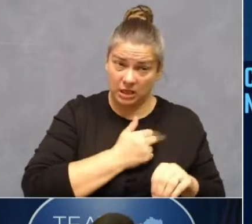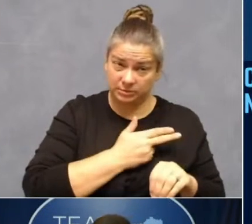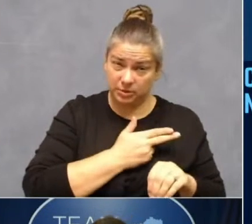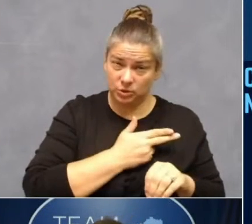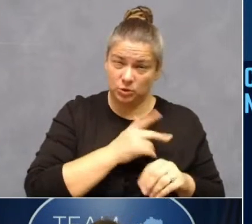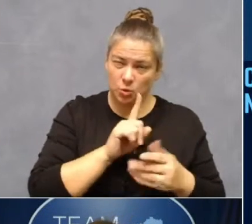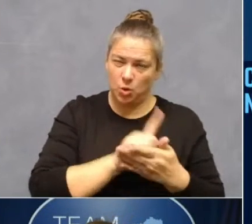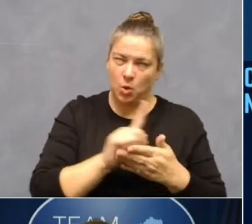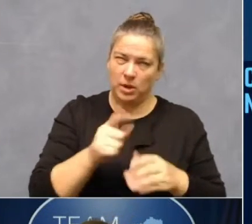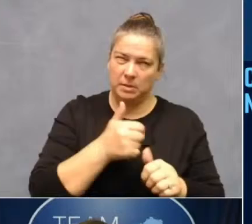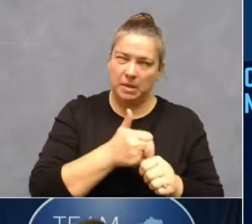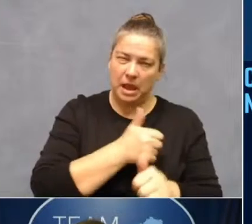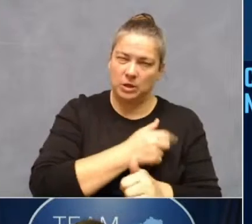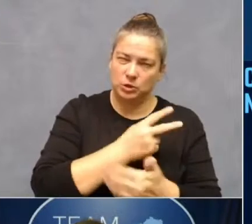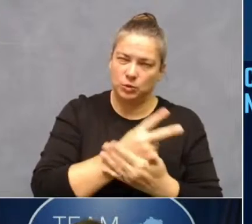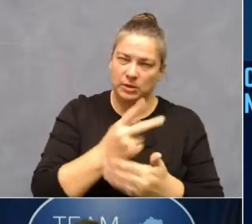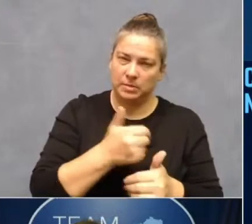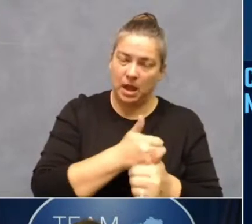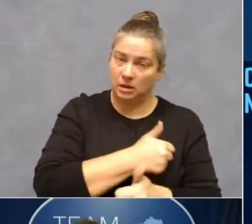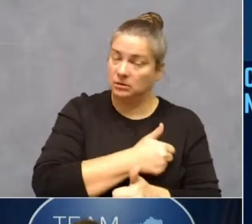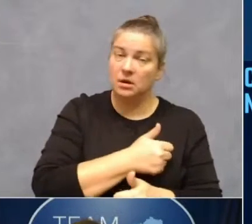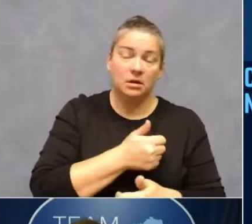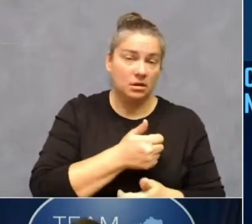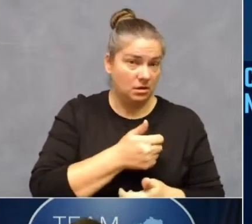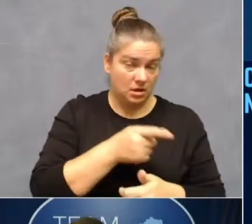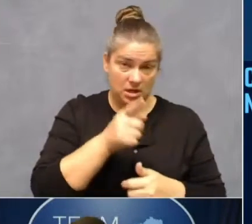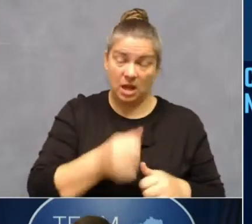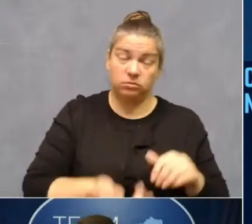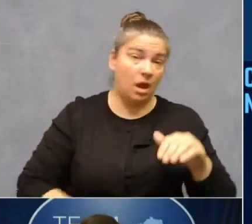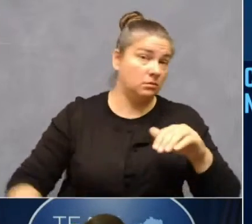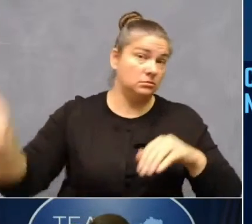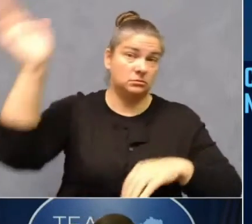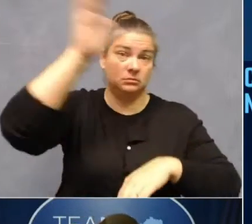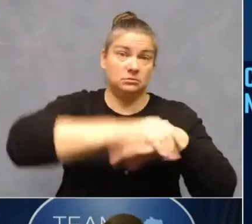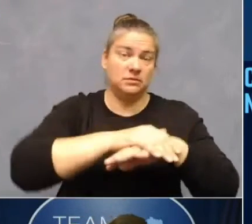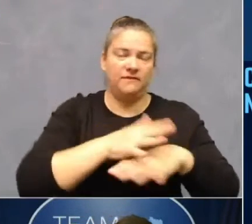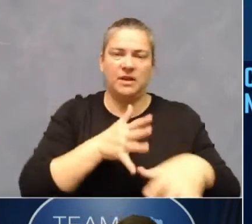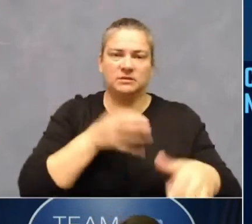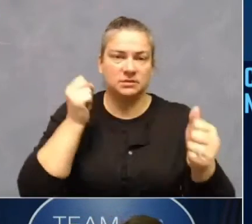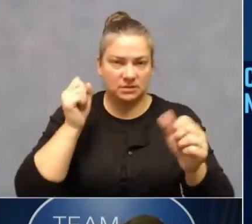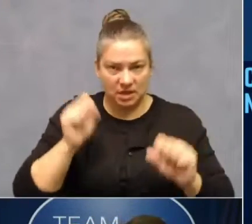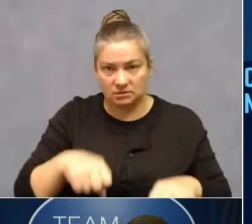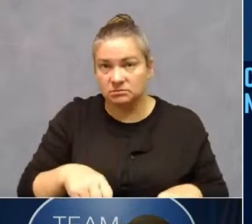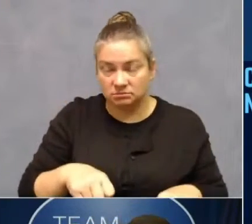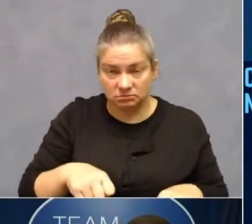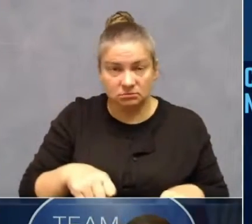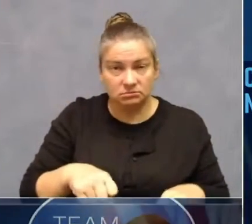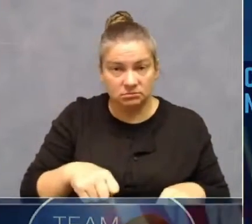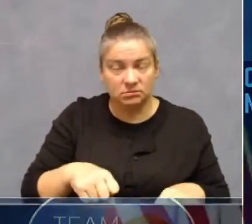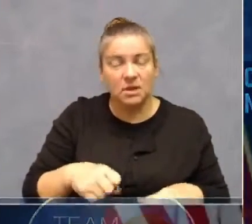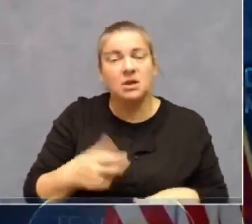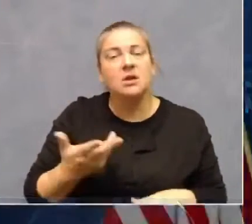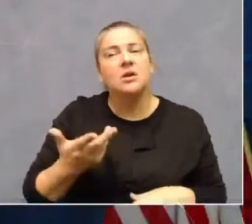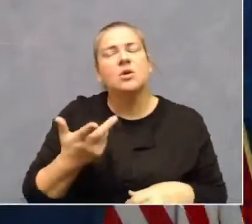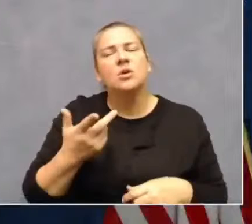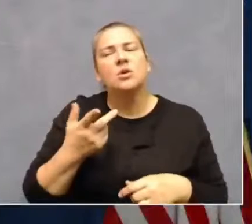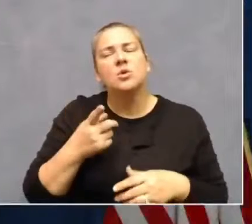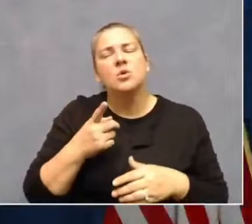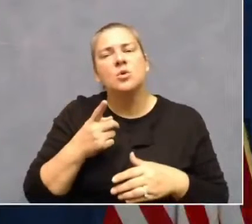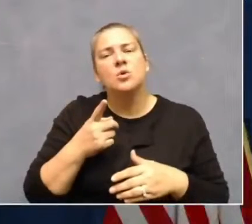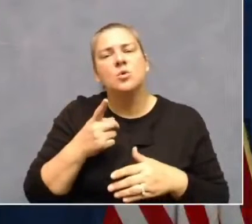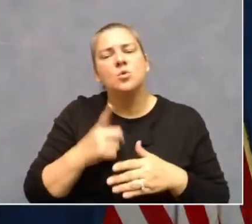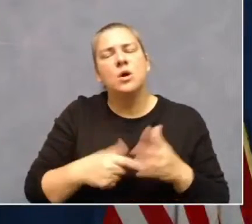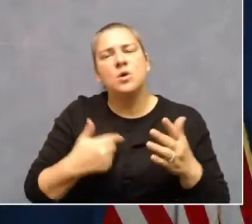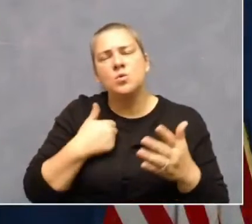two, it can increase pretty significantly. What we're looking for out of our partners